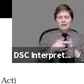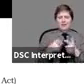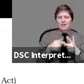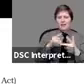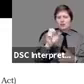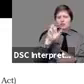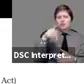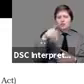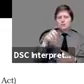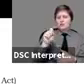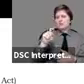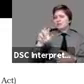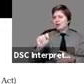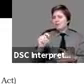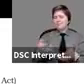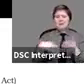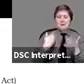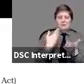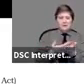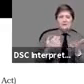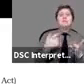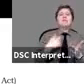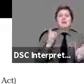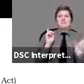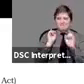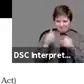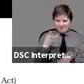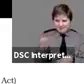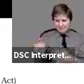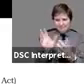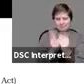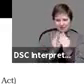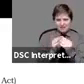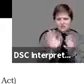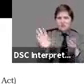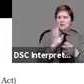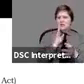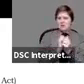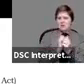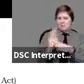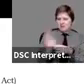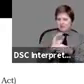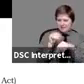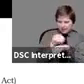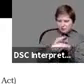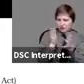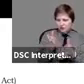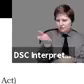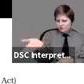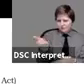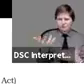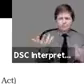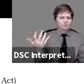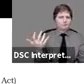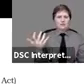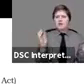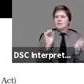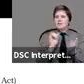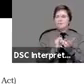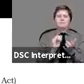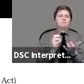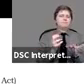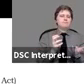came to town. I did the same exact thing. Went to Jumpstart meetings, talked with a business counselor there. There's no way you